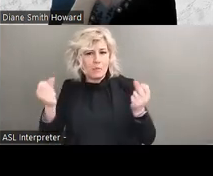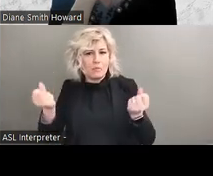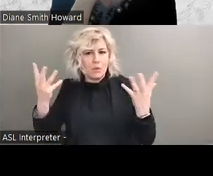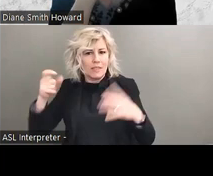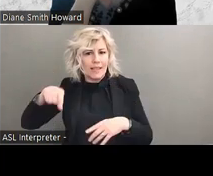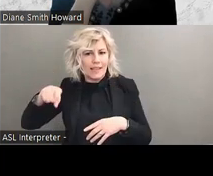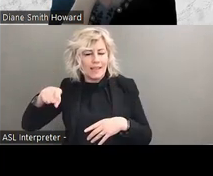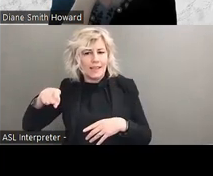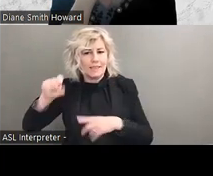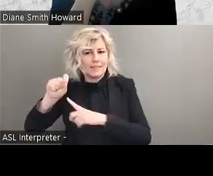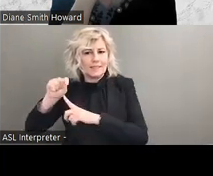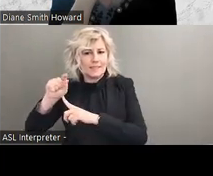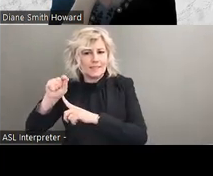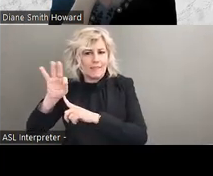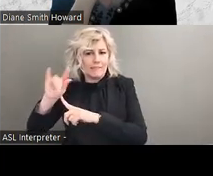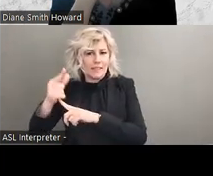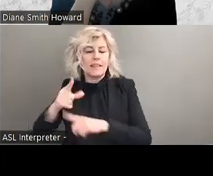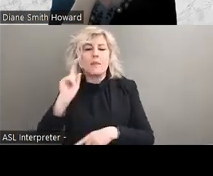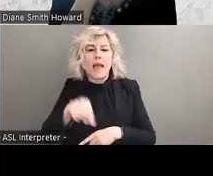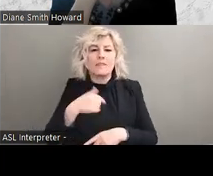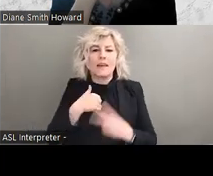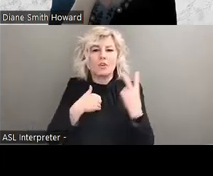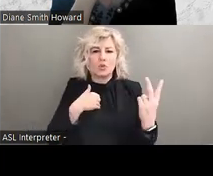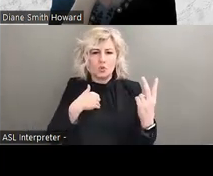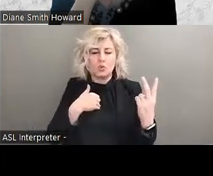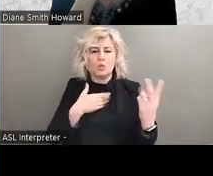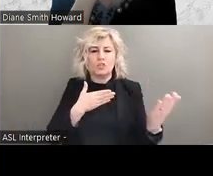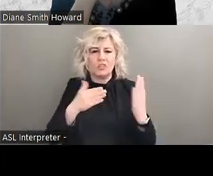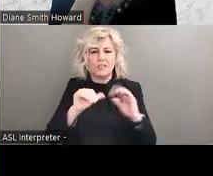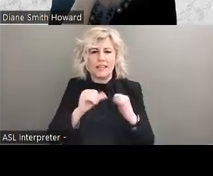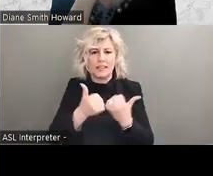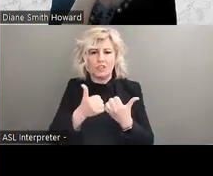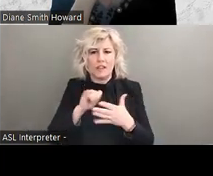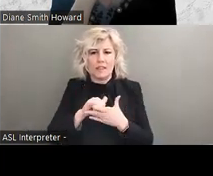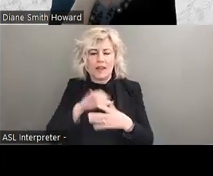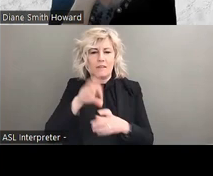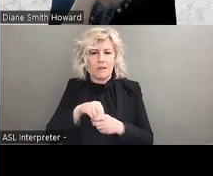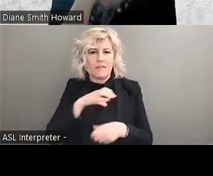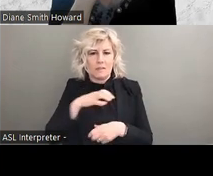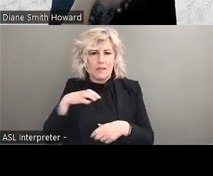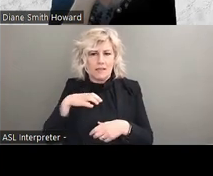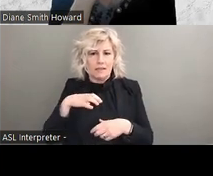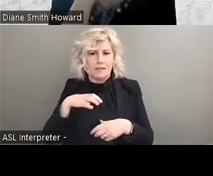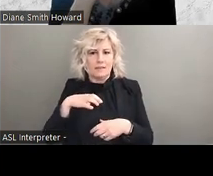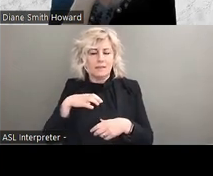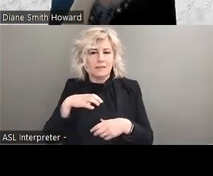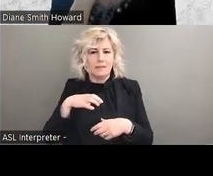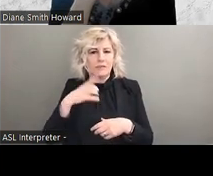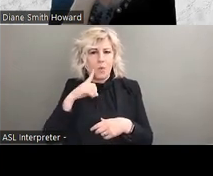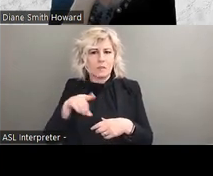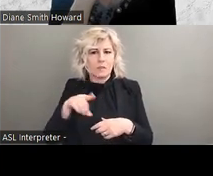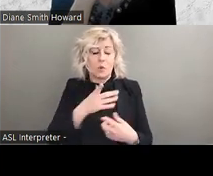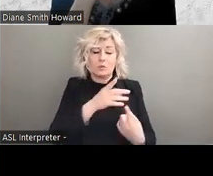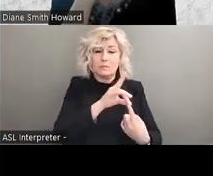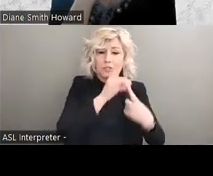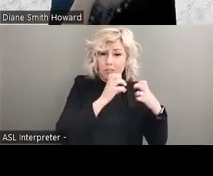the child would need to have two service agencies that make up the committee involved in the child's life. So it would be special